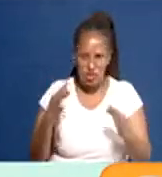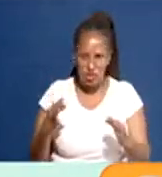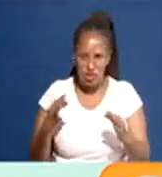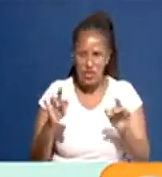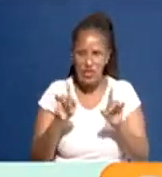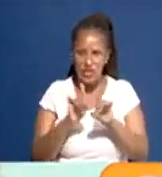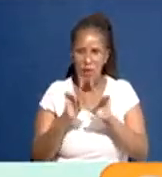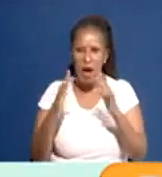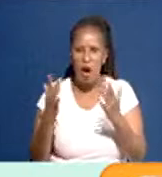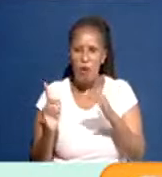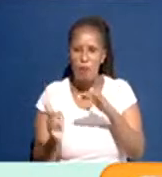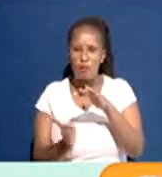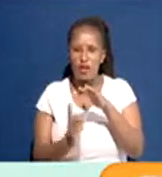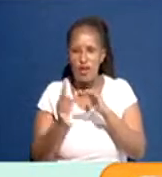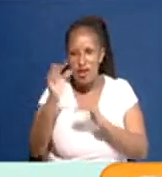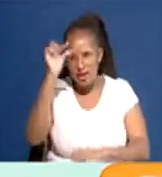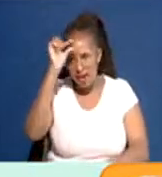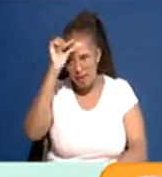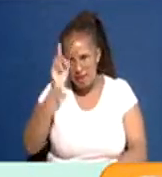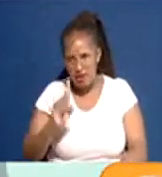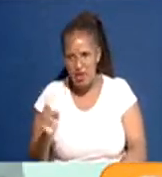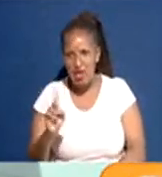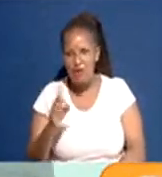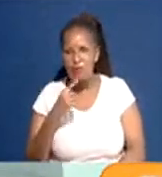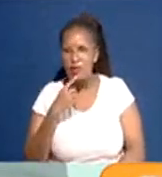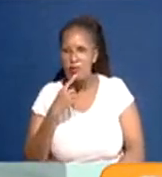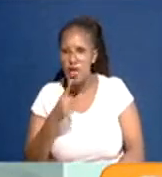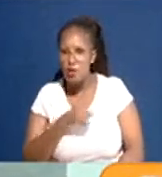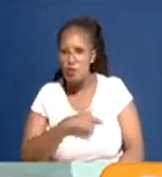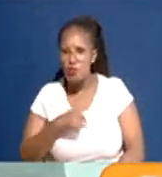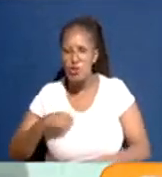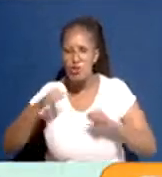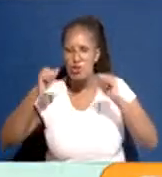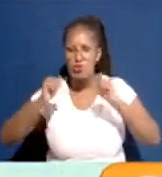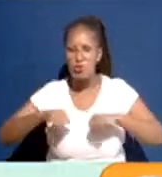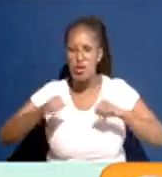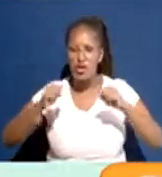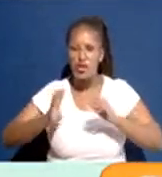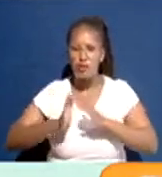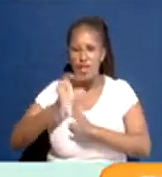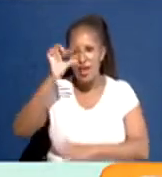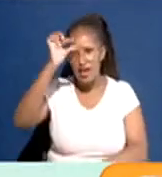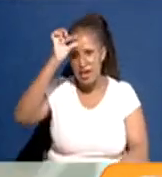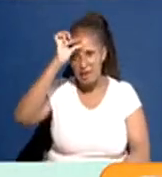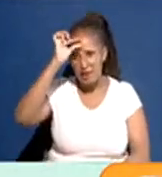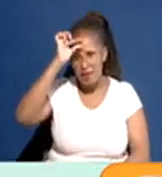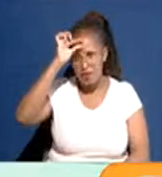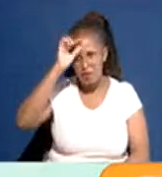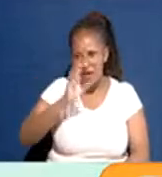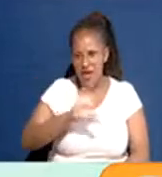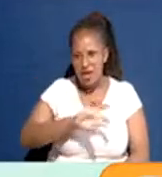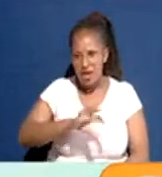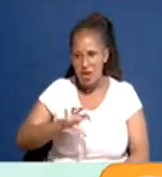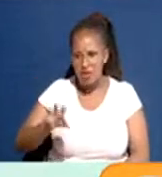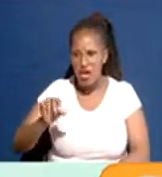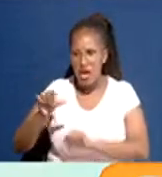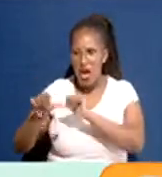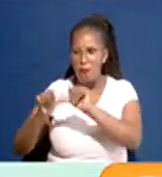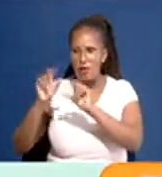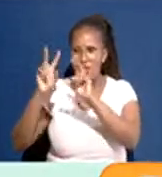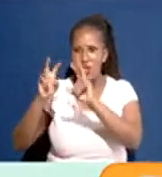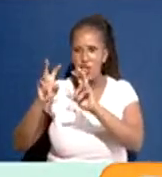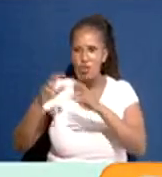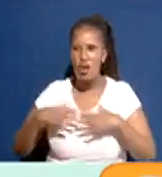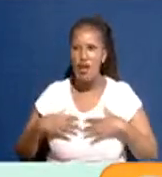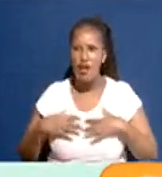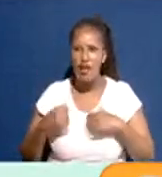Sakaja amesema hapa. Tumekubaliana na county governments ya kwamba mambo ya health, asante